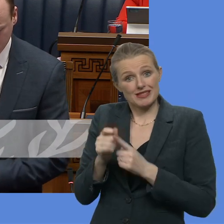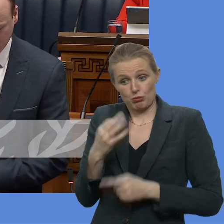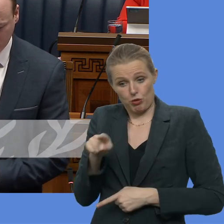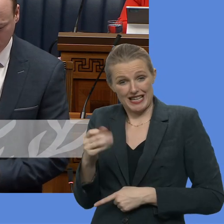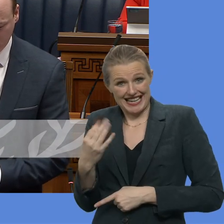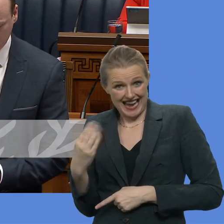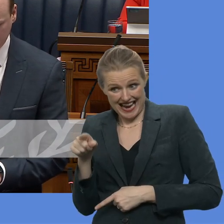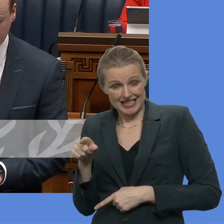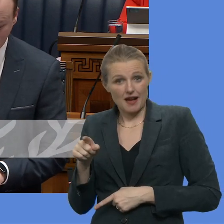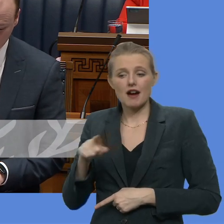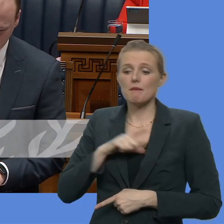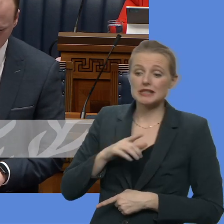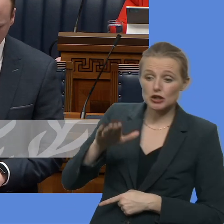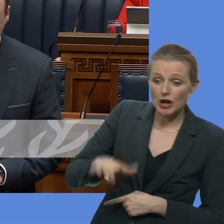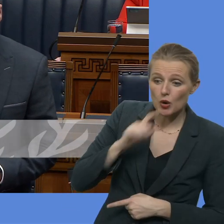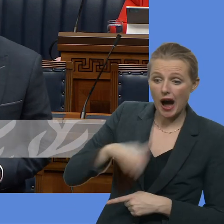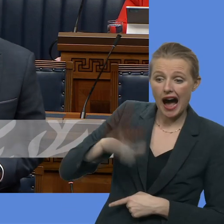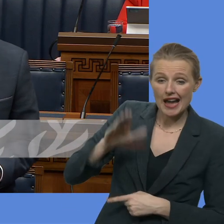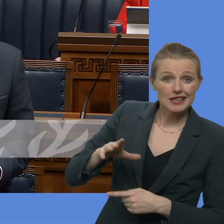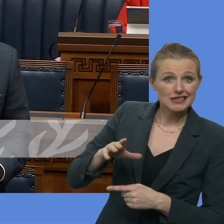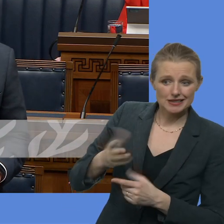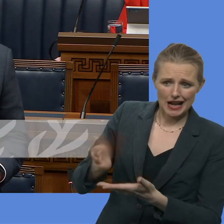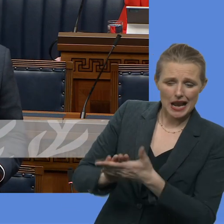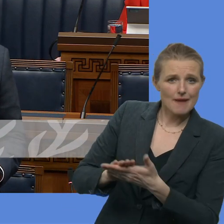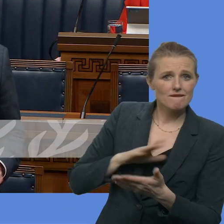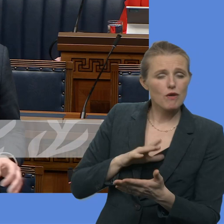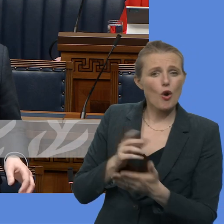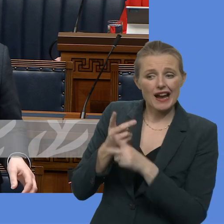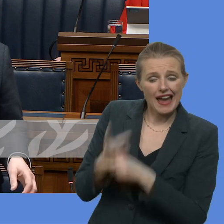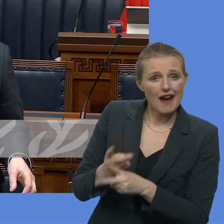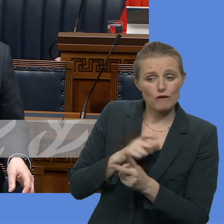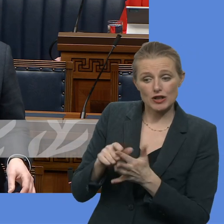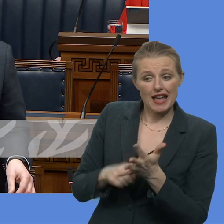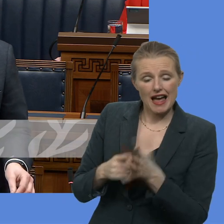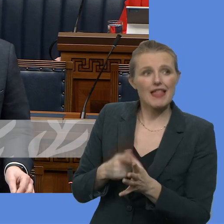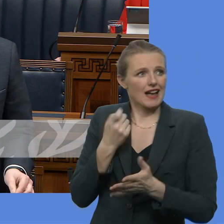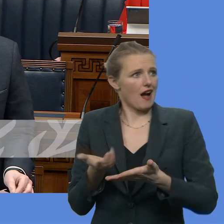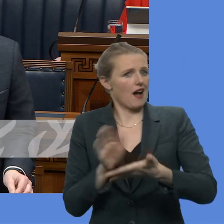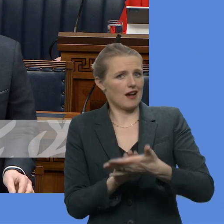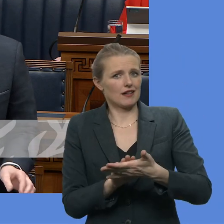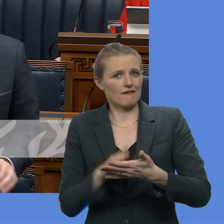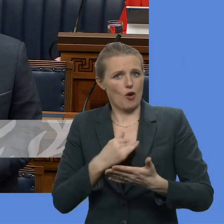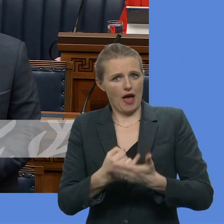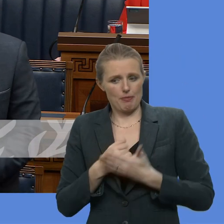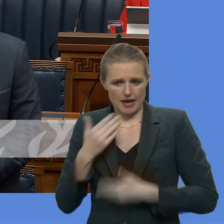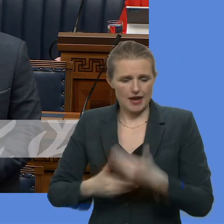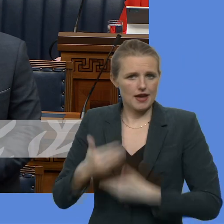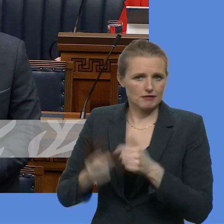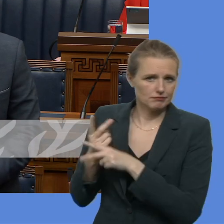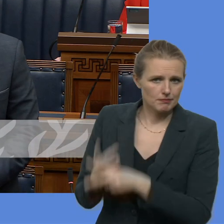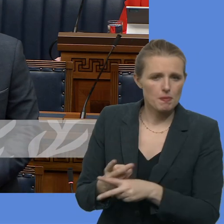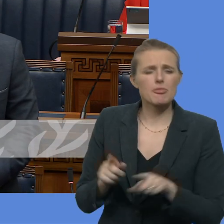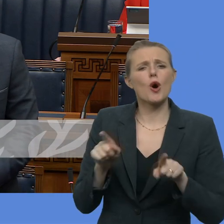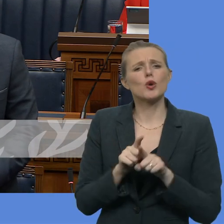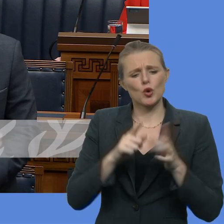£456.89, is for a child who receives the highest rate of the care part of DLA. As well as that, there's the universal credit